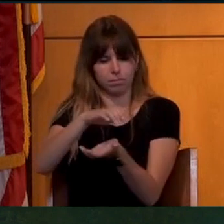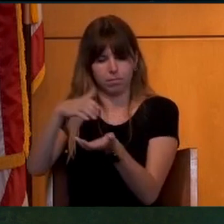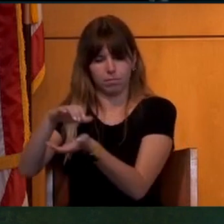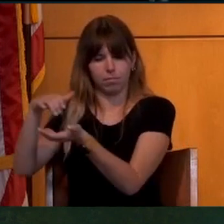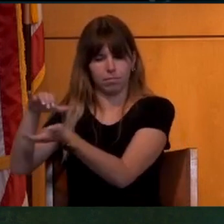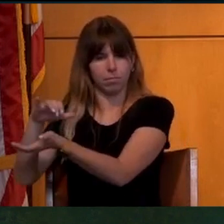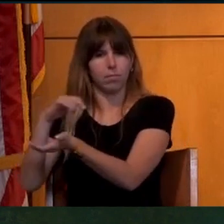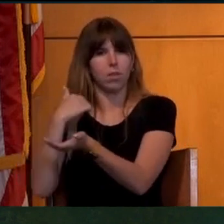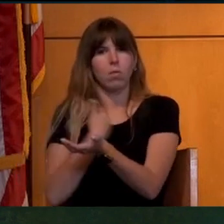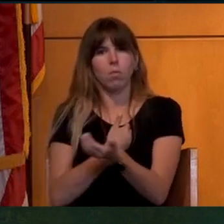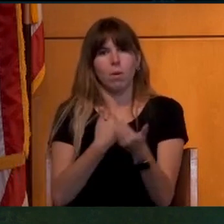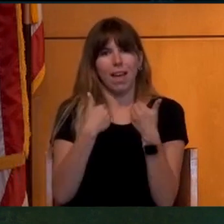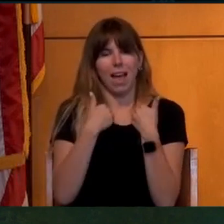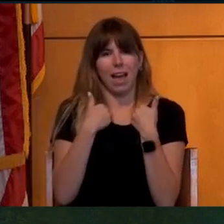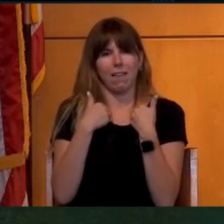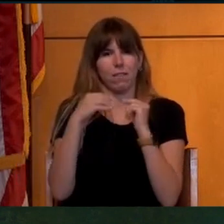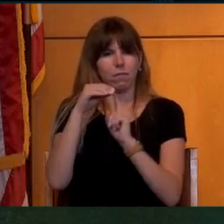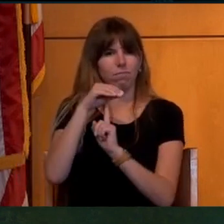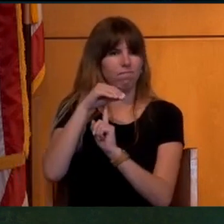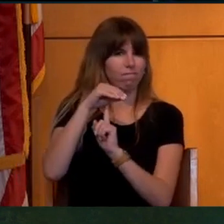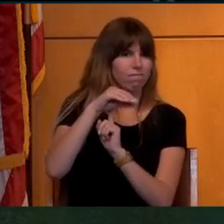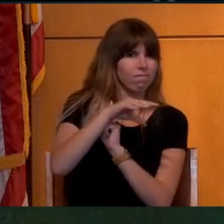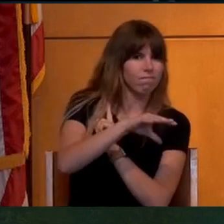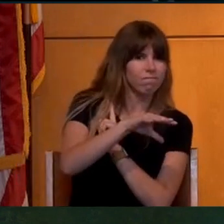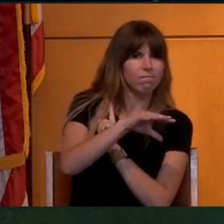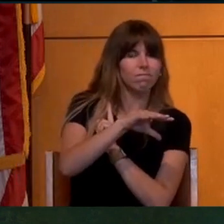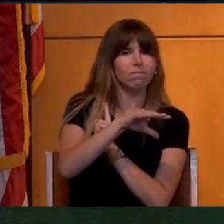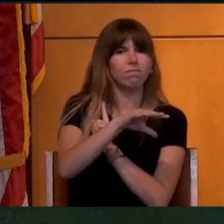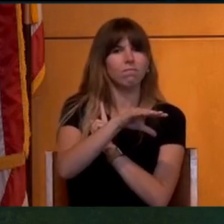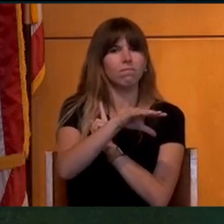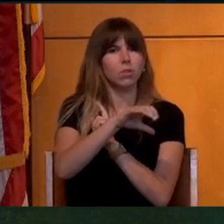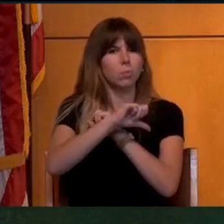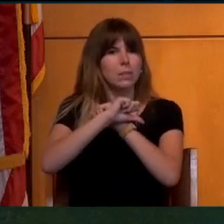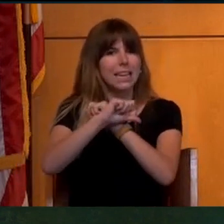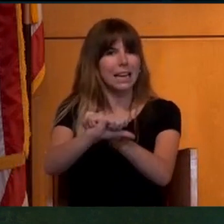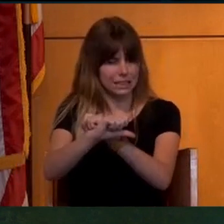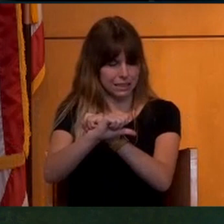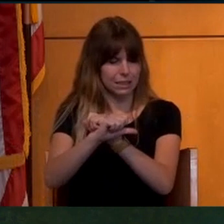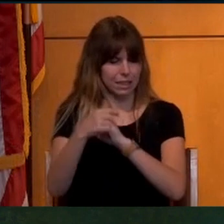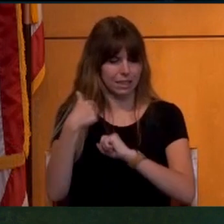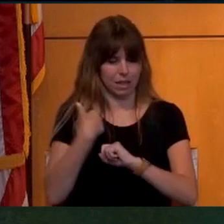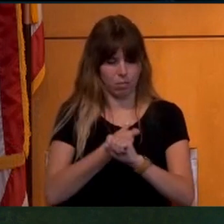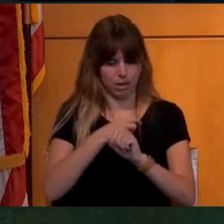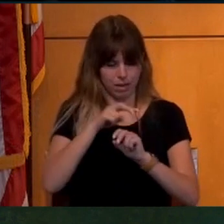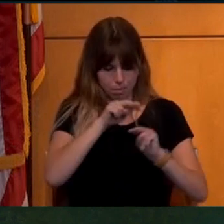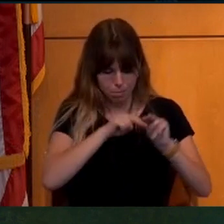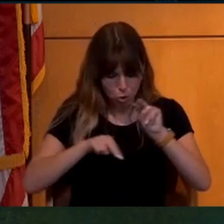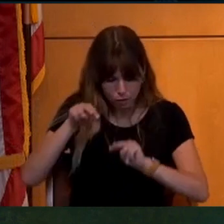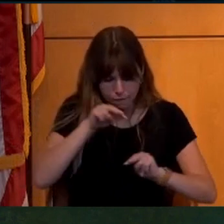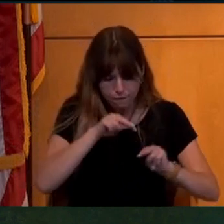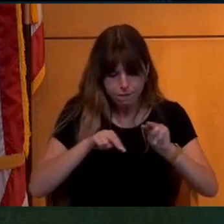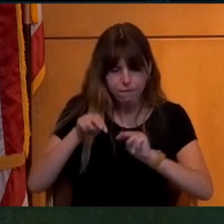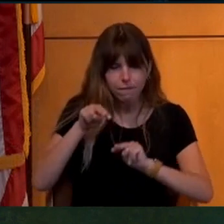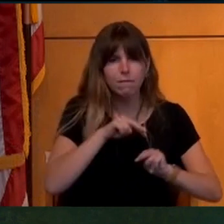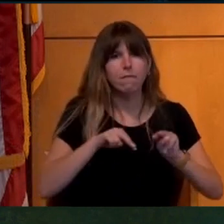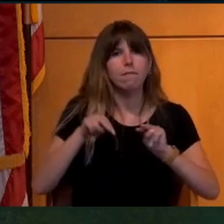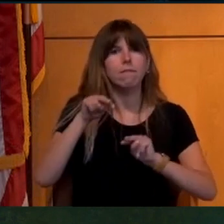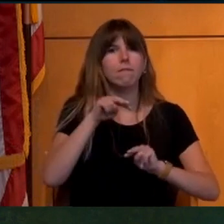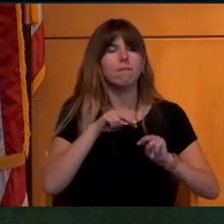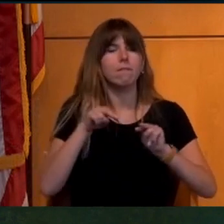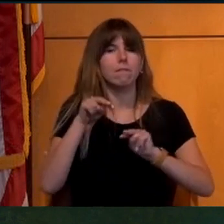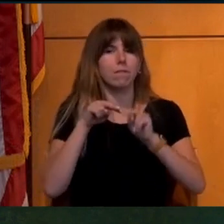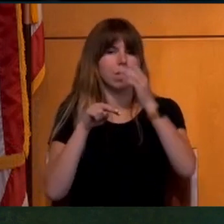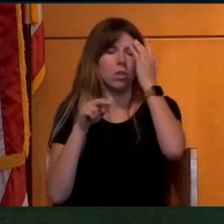sun shades that we position, so it's totally in shadow. And then we observe it with both M-Solo, the mass spectrometer, and Nervous, the near-infrared